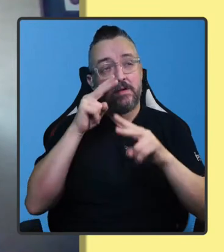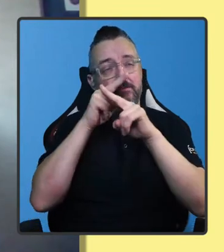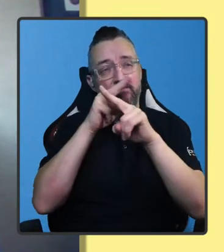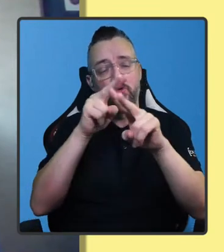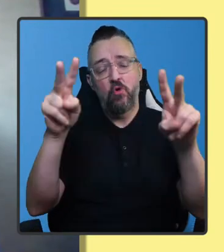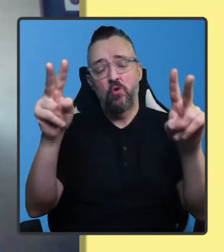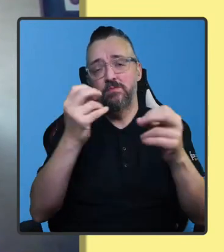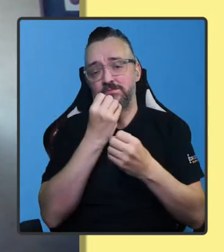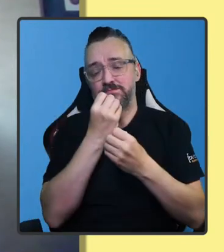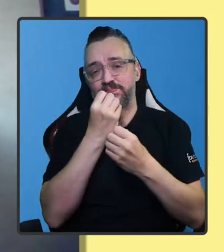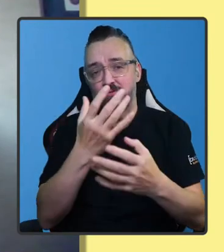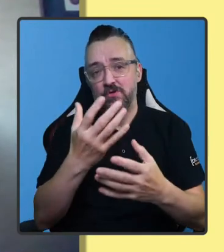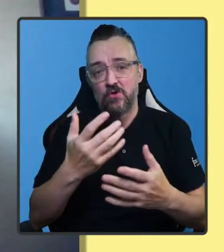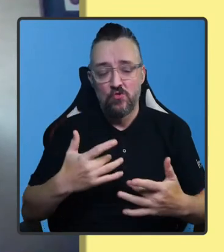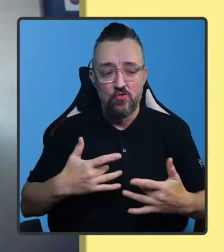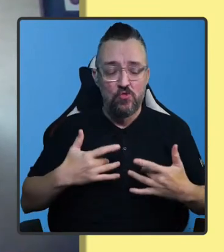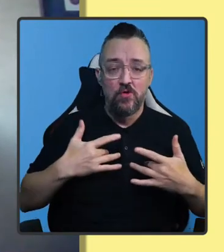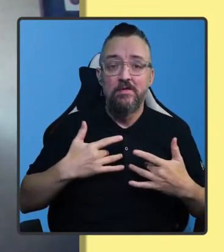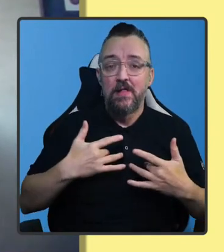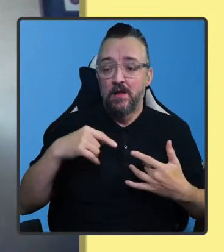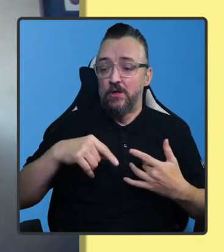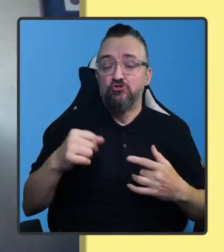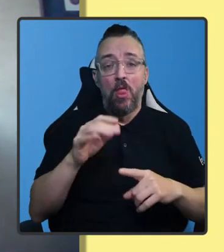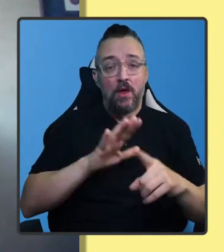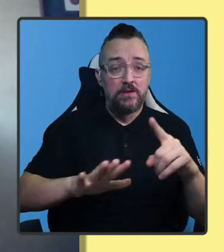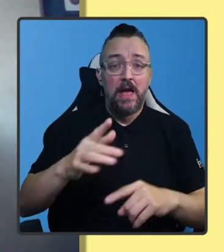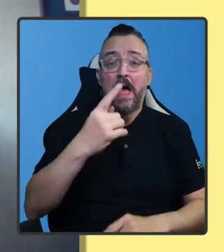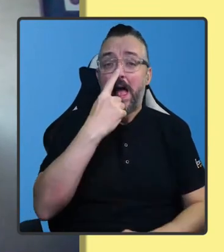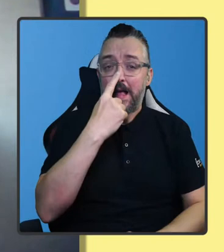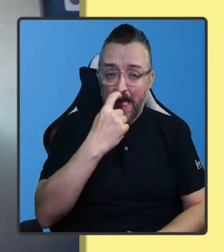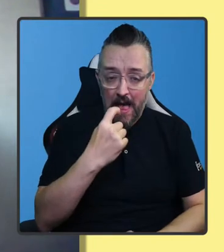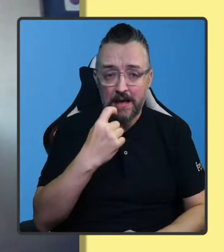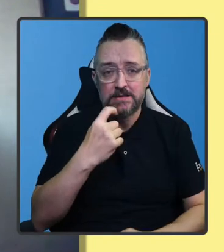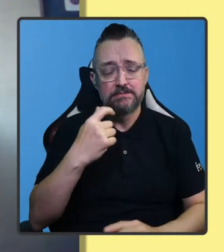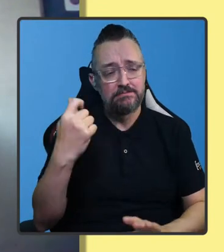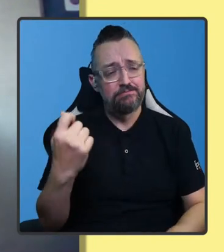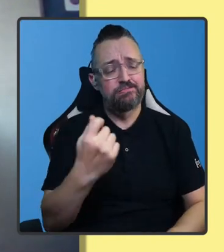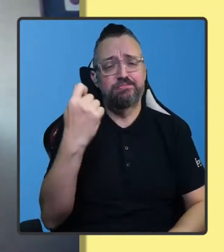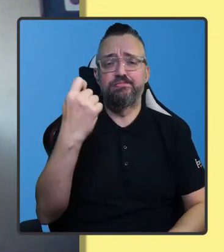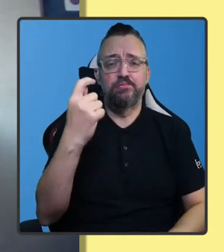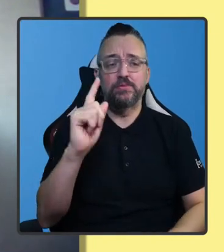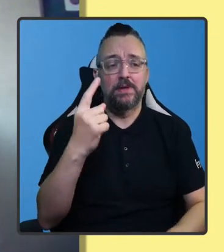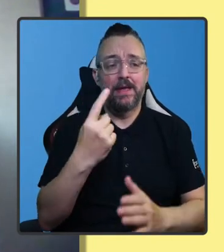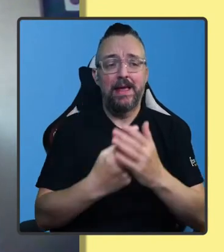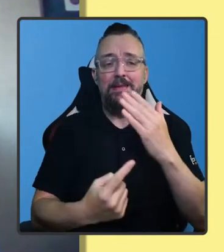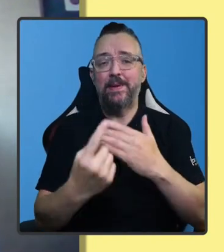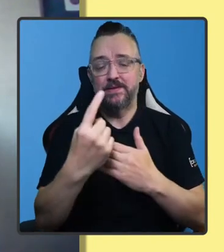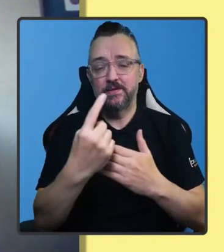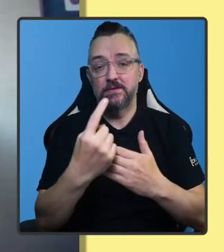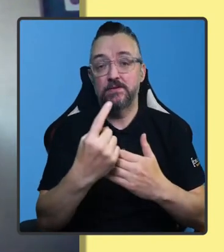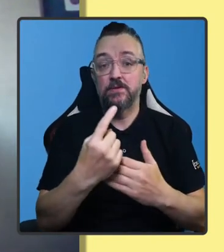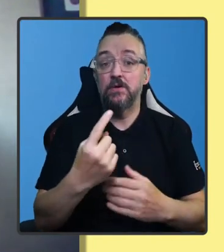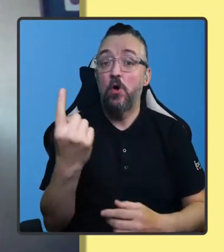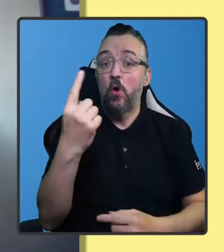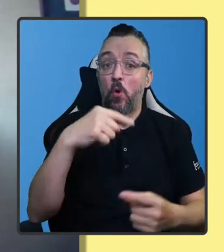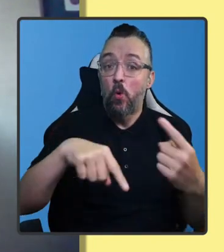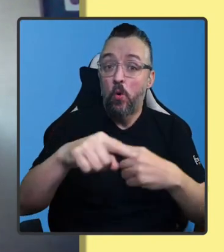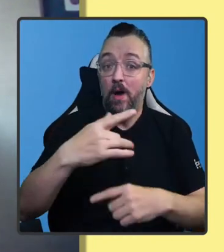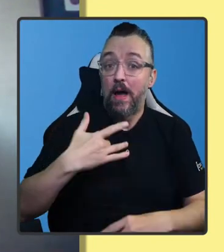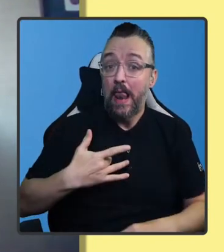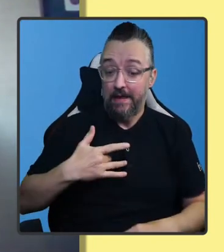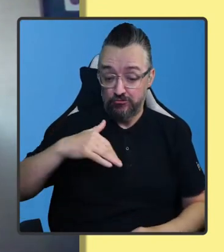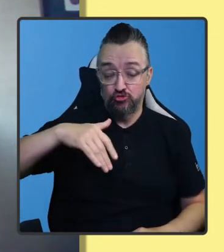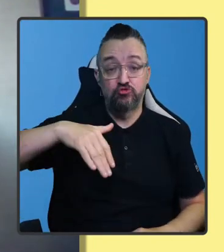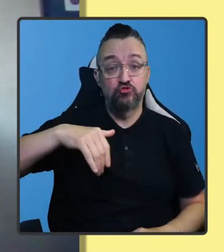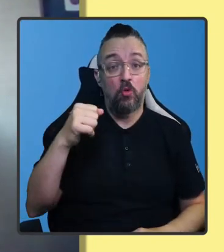our nation has what it takes to be a successful, independent nation, and a belief that the people who live here can take better